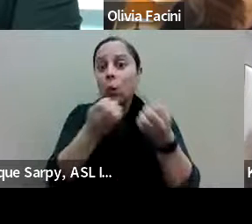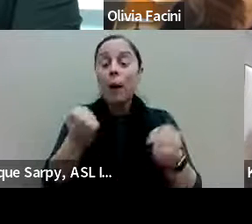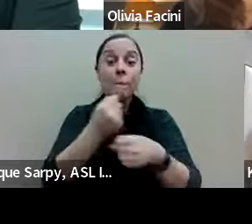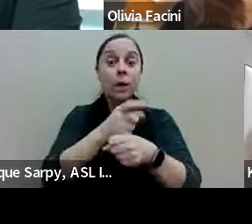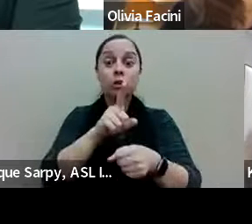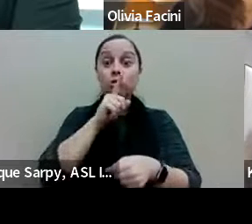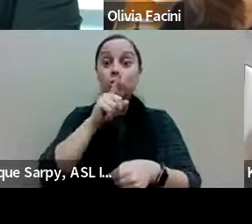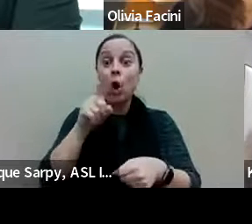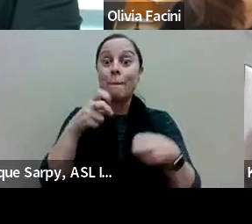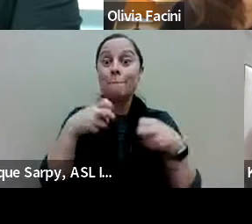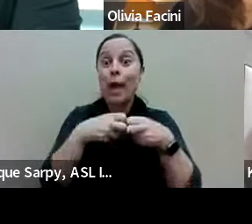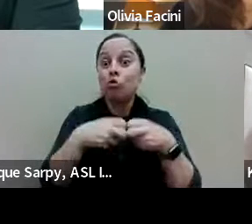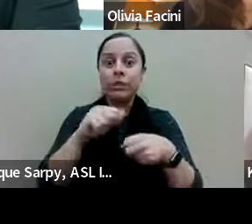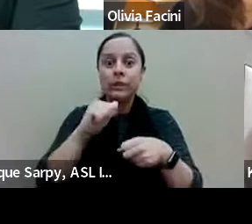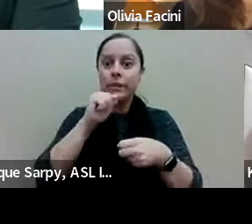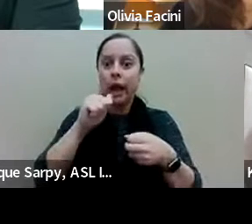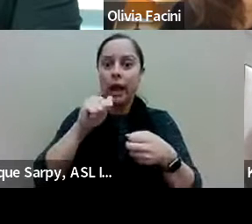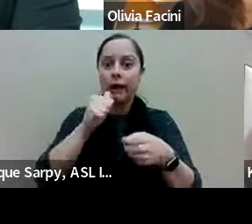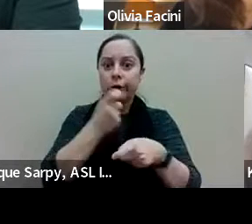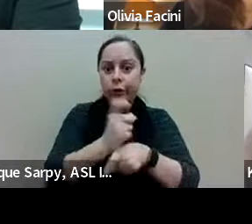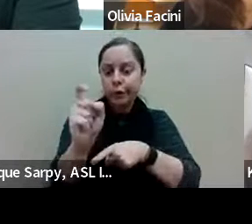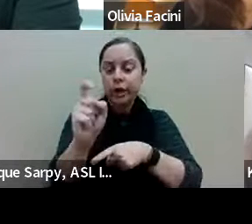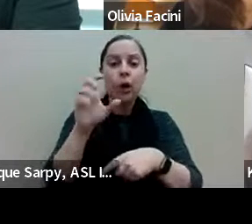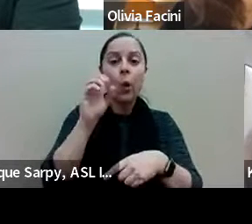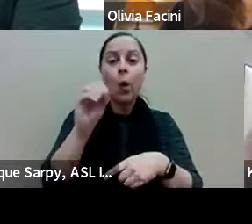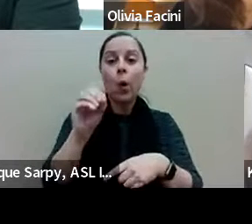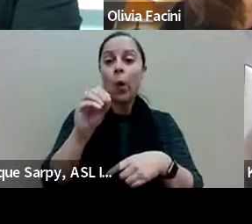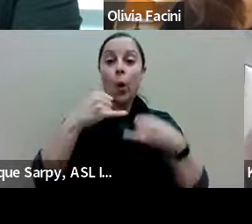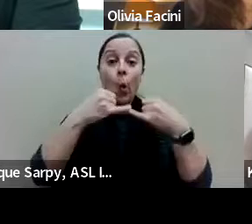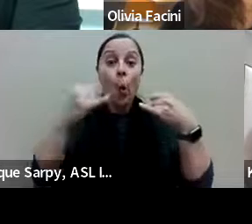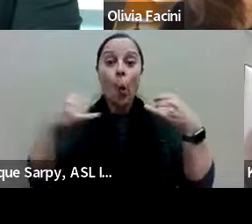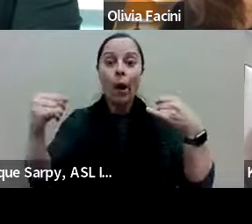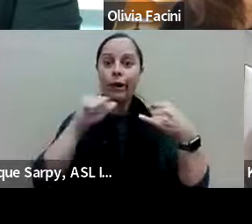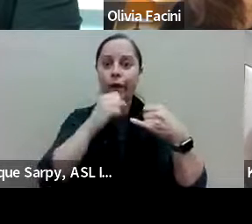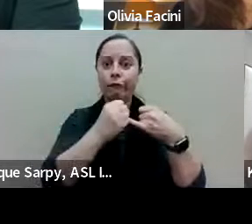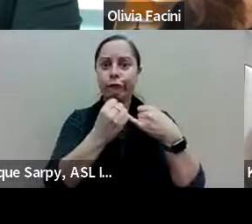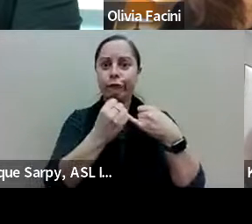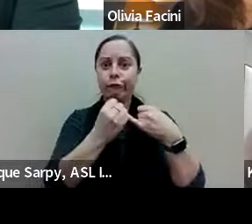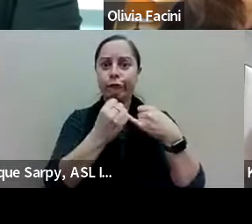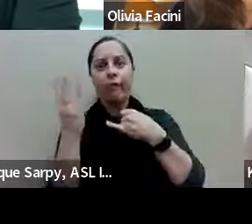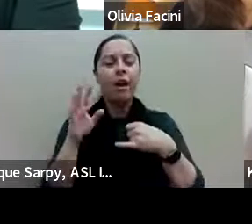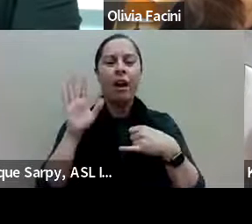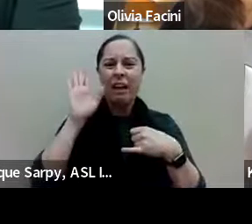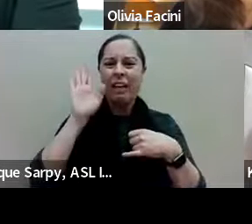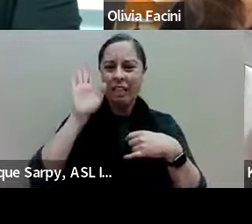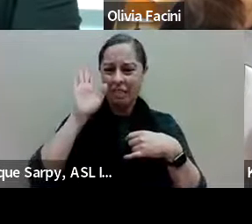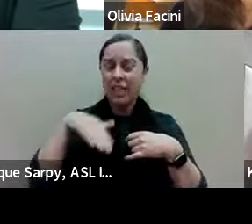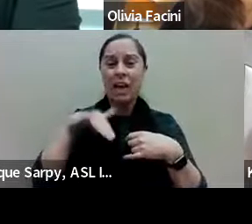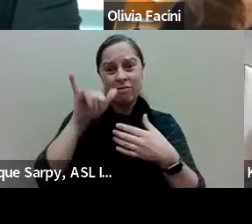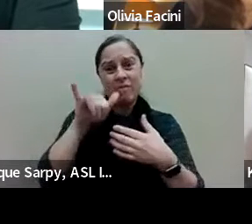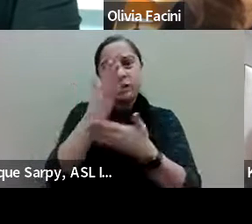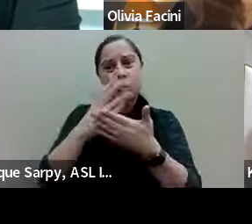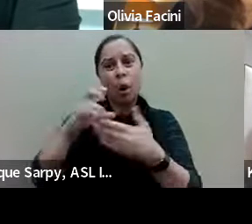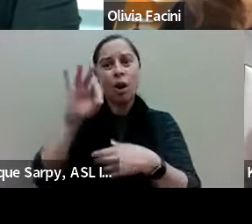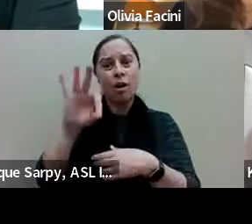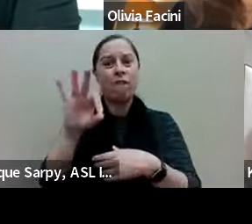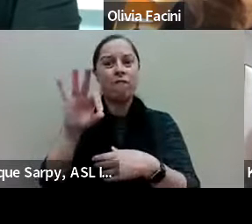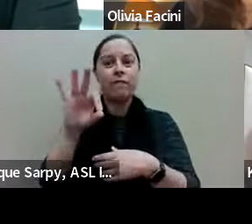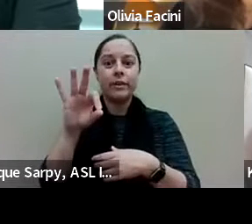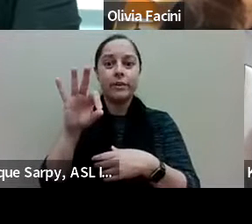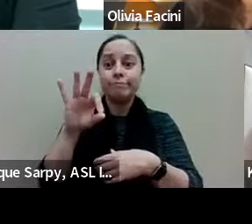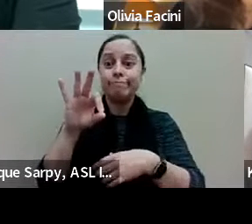corroded, that, the cords aren't frayed and things like that. So again, that's part of that front end kind of